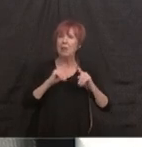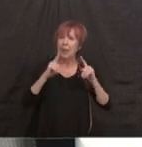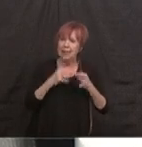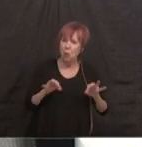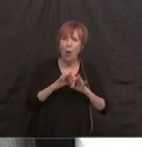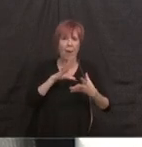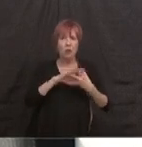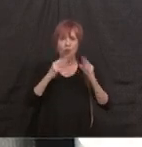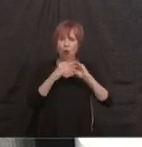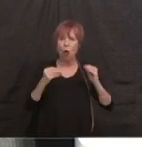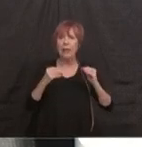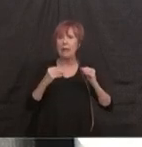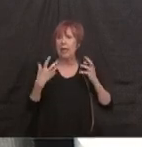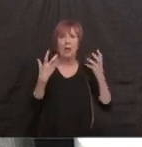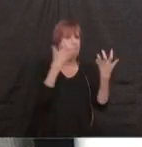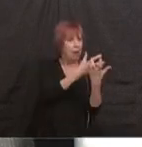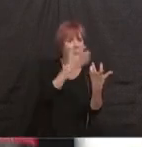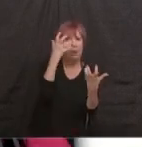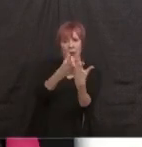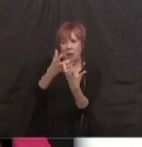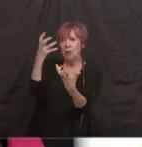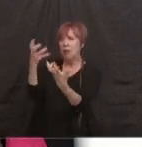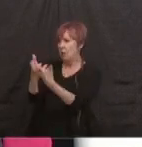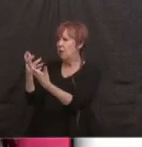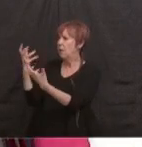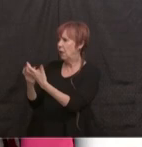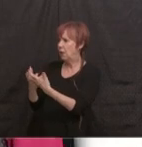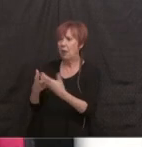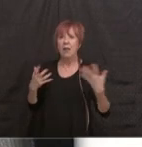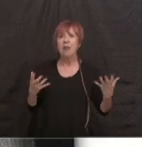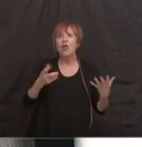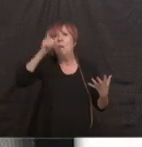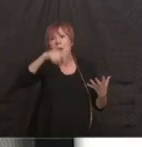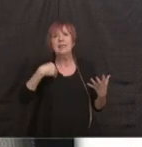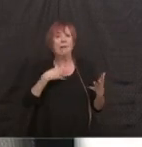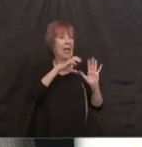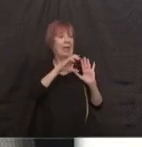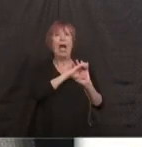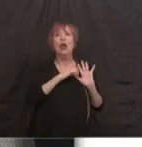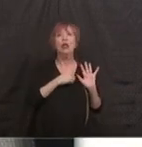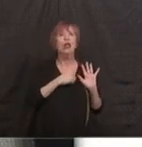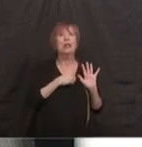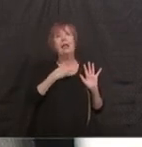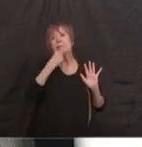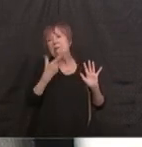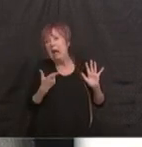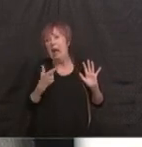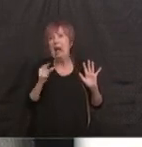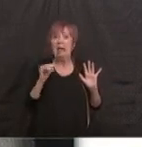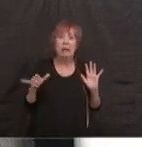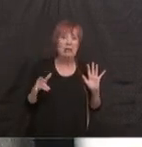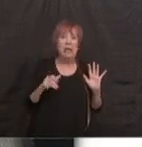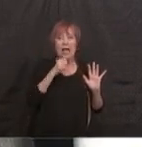know, silly things like having characters that are gay, that are just not in any kind of stereotypical way, that are